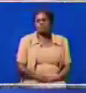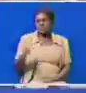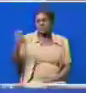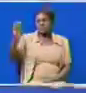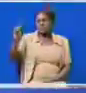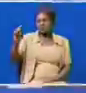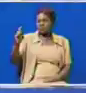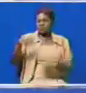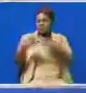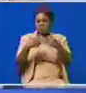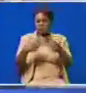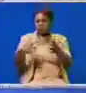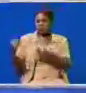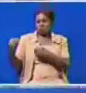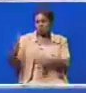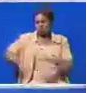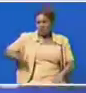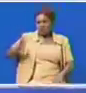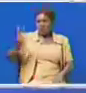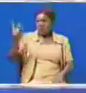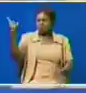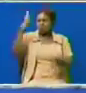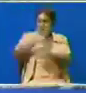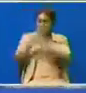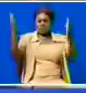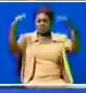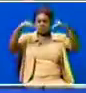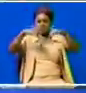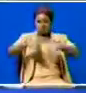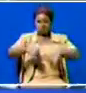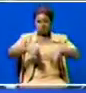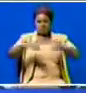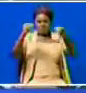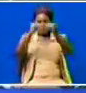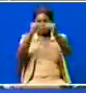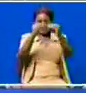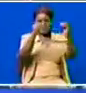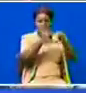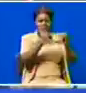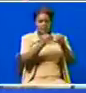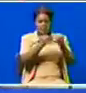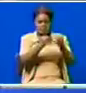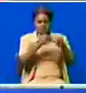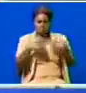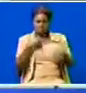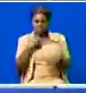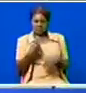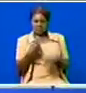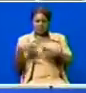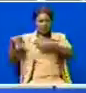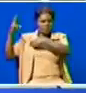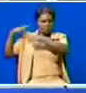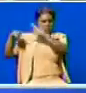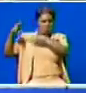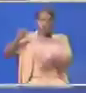Committee, proceeds to Naivasha on a two-day retreat in a series of meetings which insiders say will review the